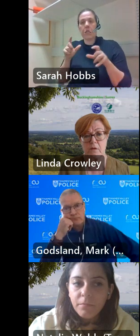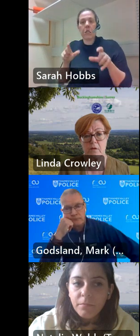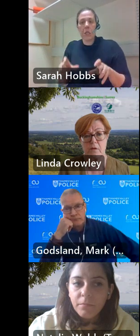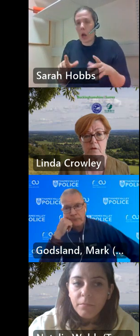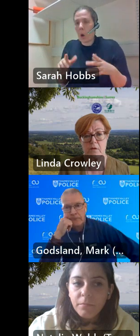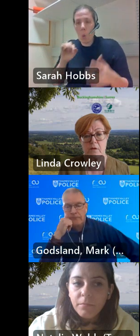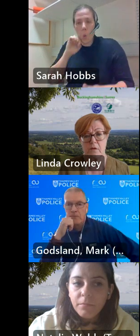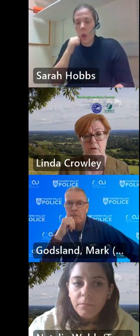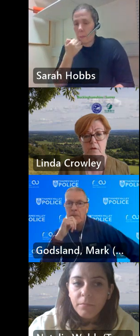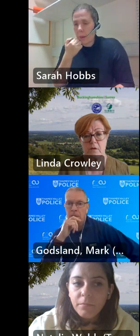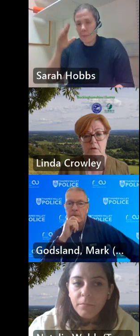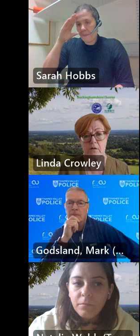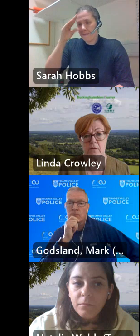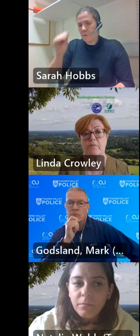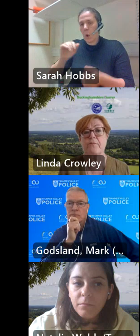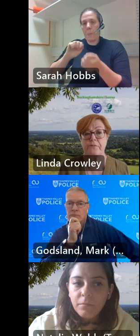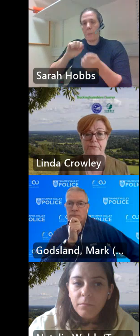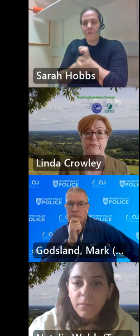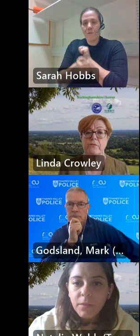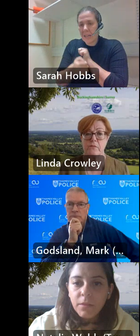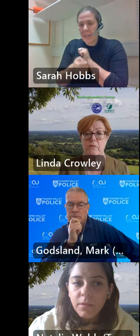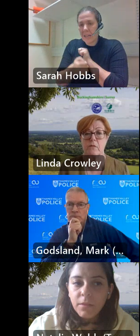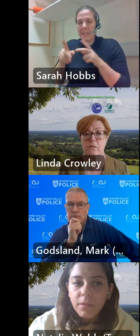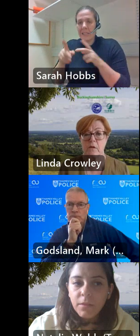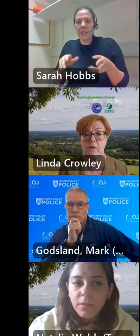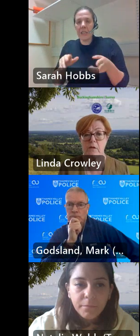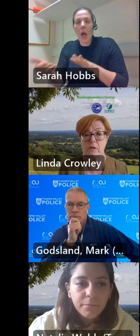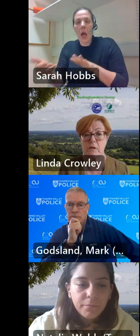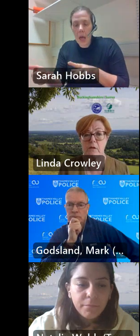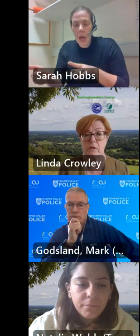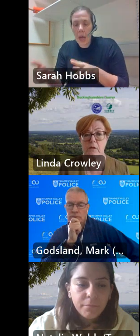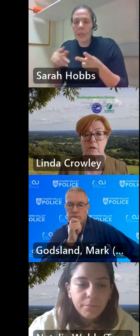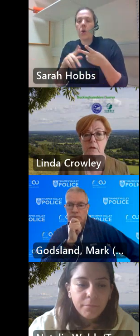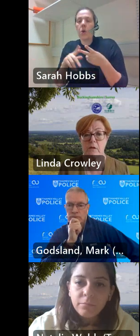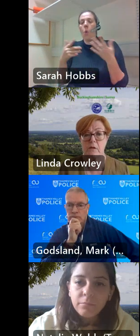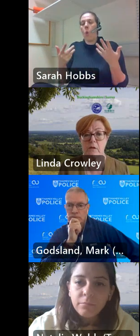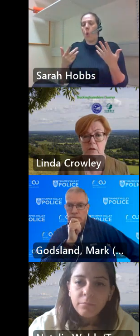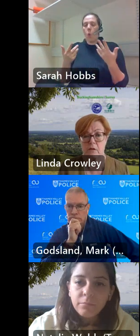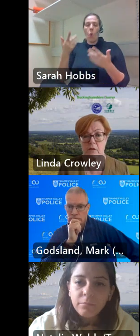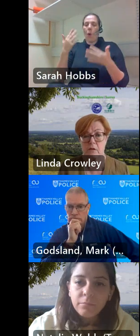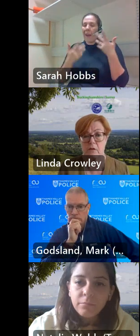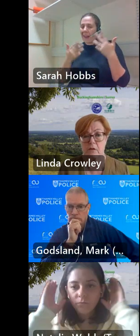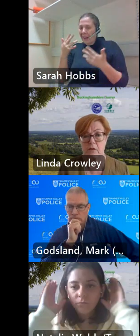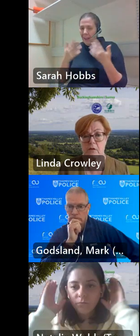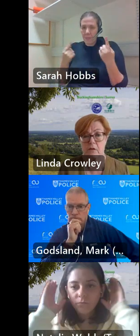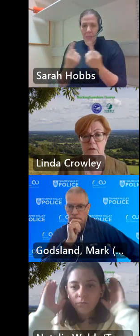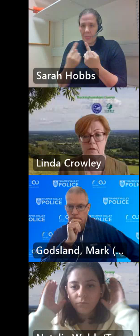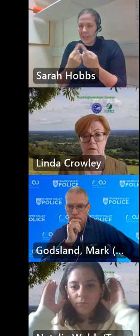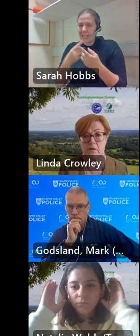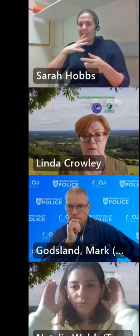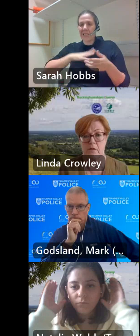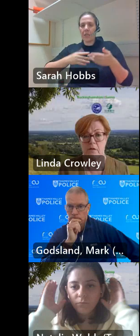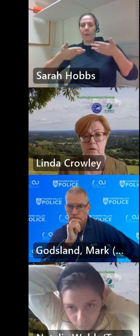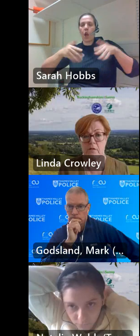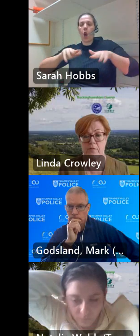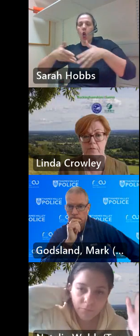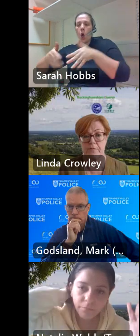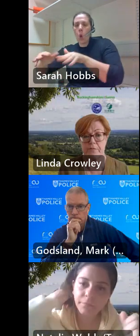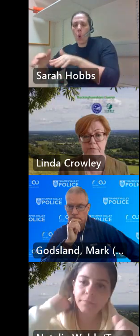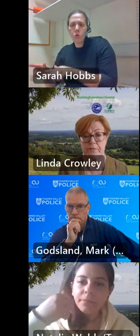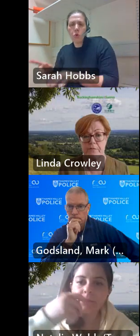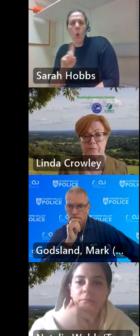even been able to inform his friends that he died, and there were all sorts of accounts and things that needed to be closed down. So what is